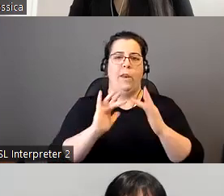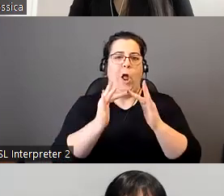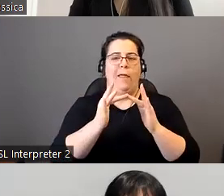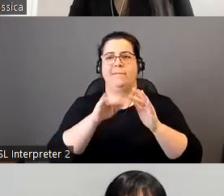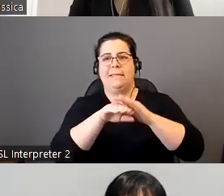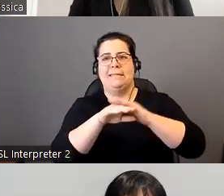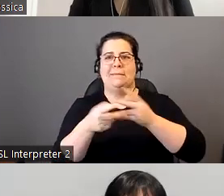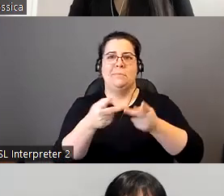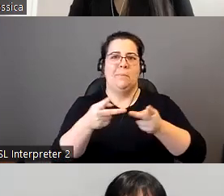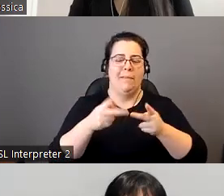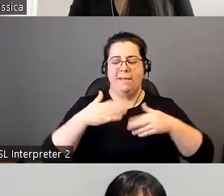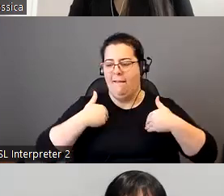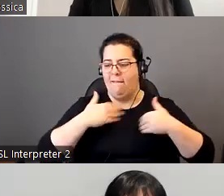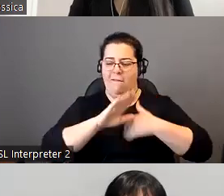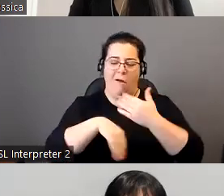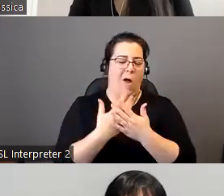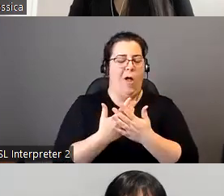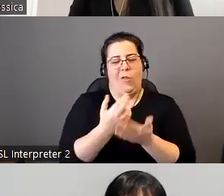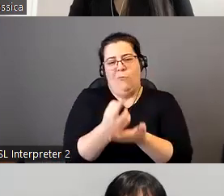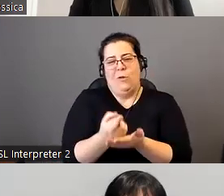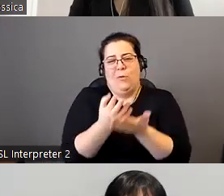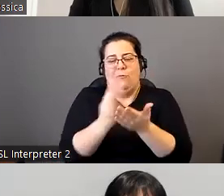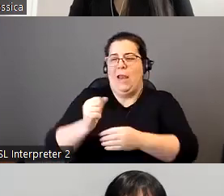be able to make that as